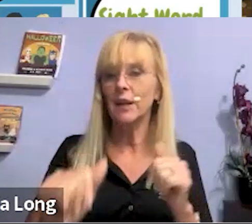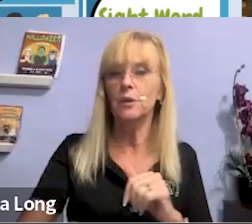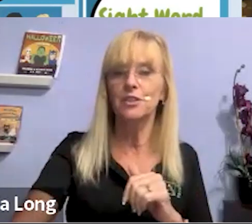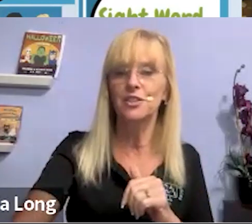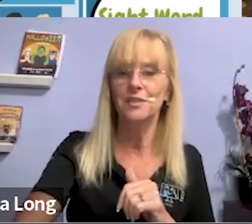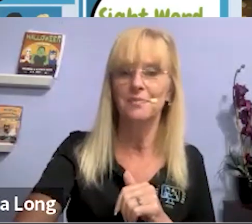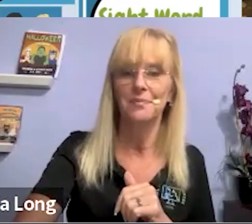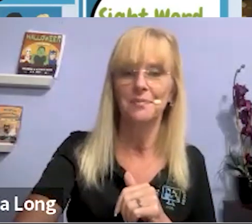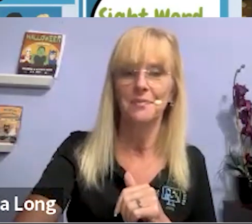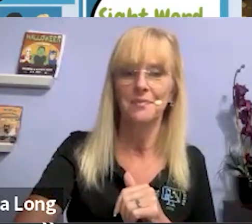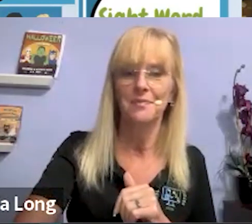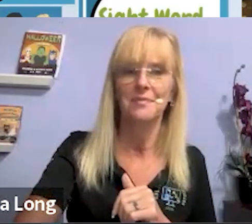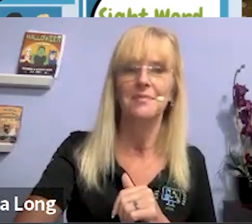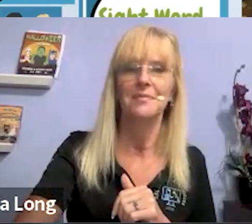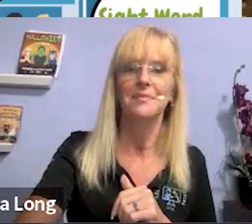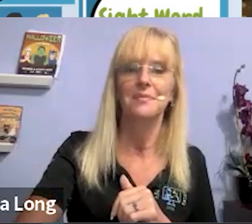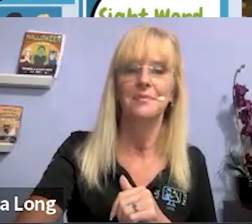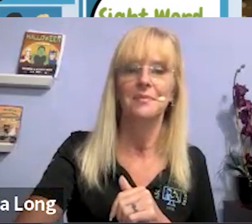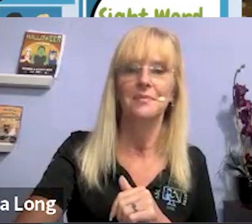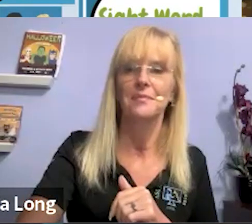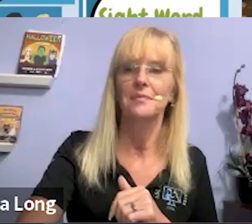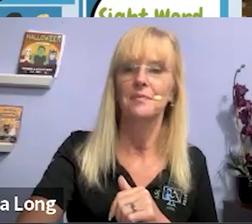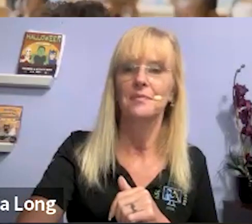sign language.